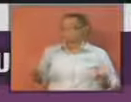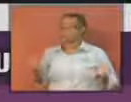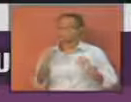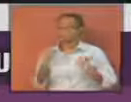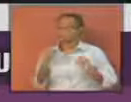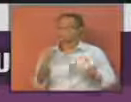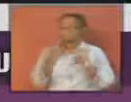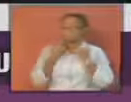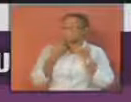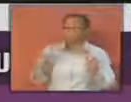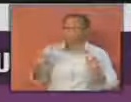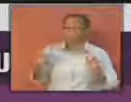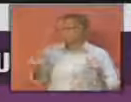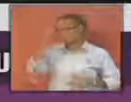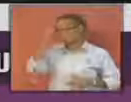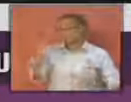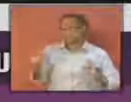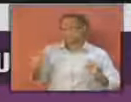don't do,